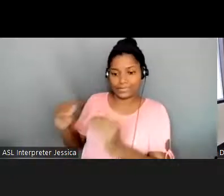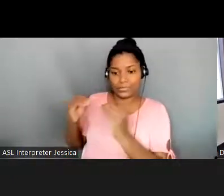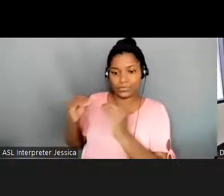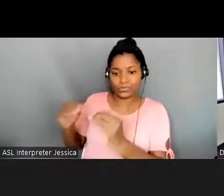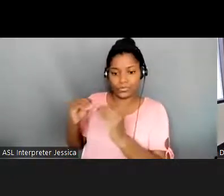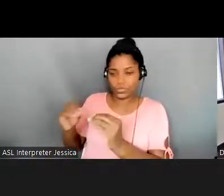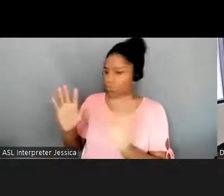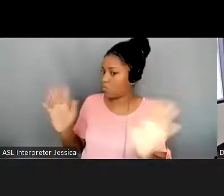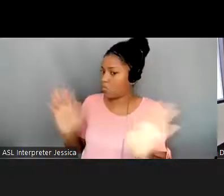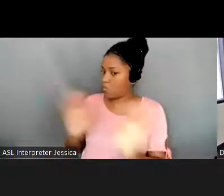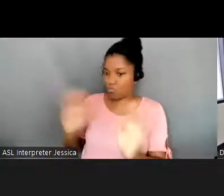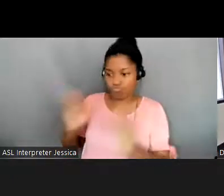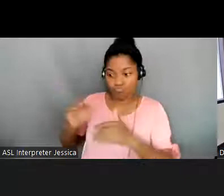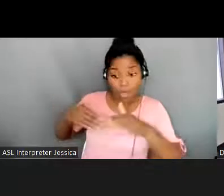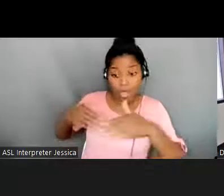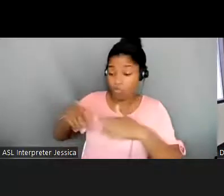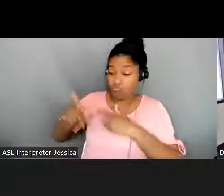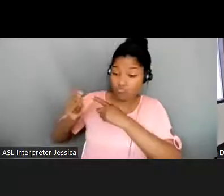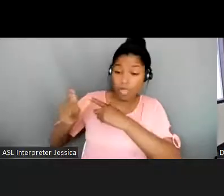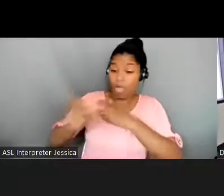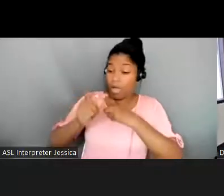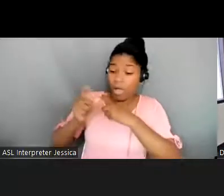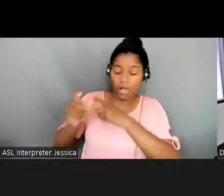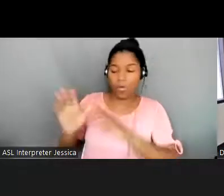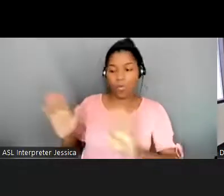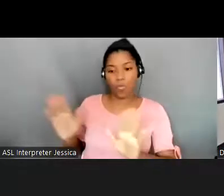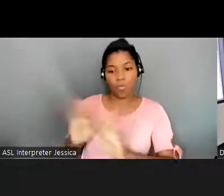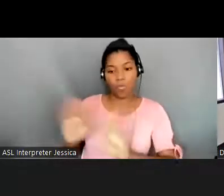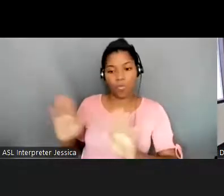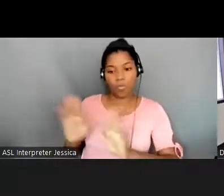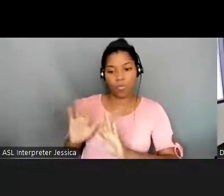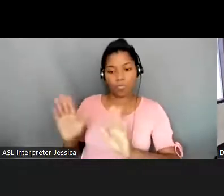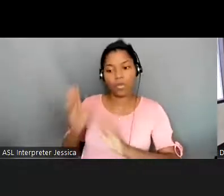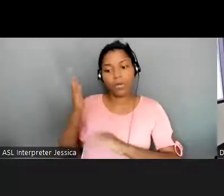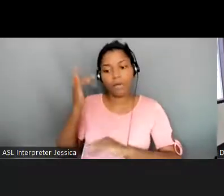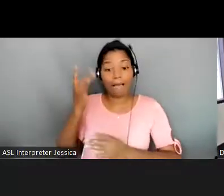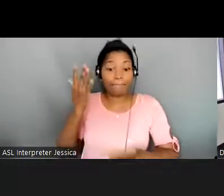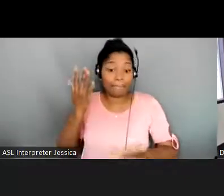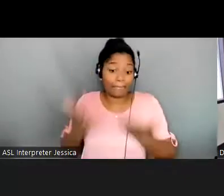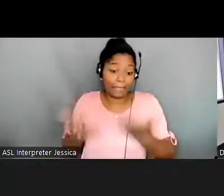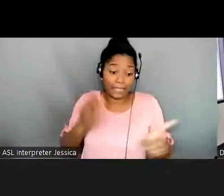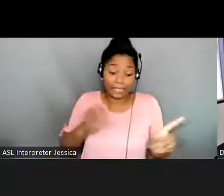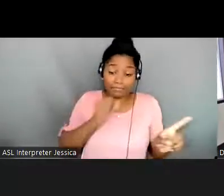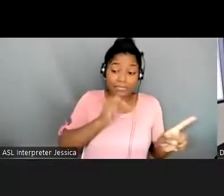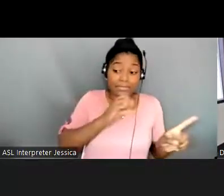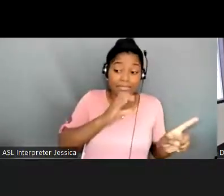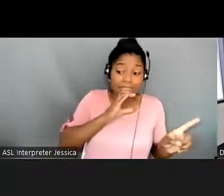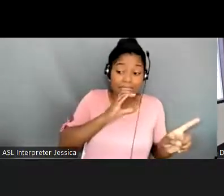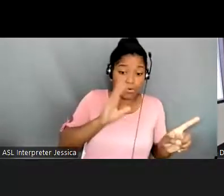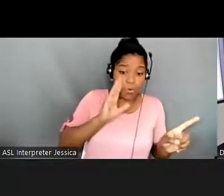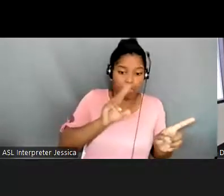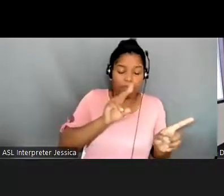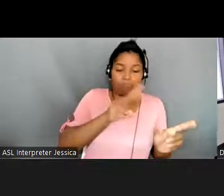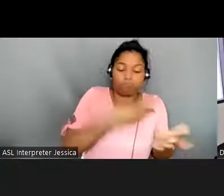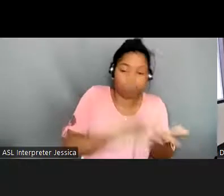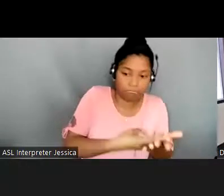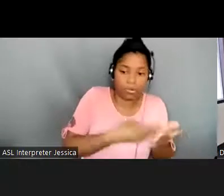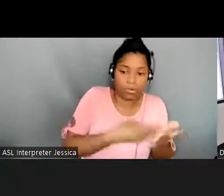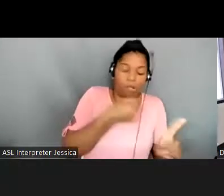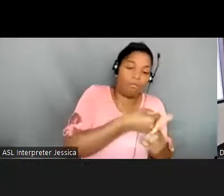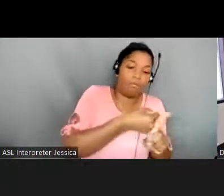run. You don't run because you might run into a grand friend. You walk more quietly, you walk more